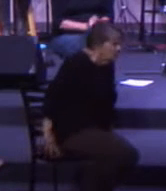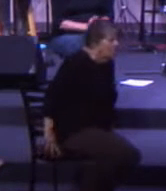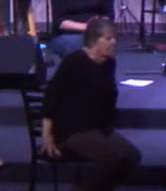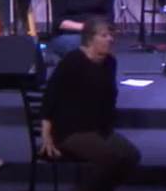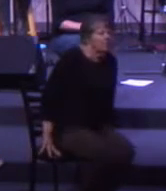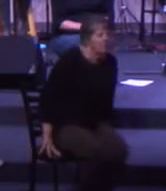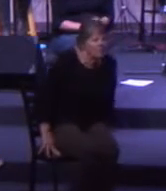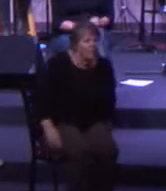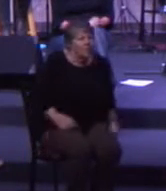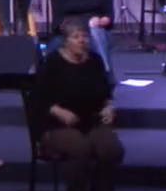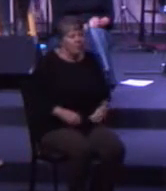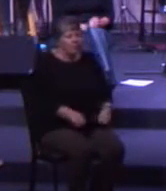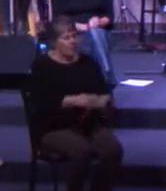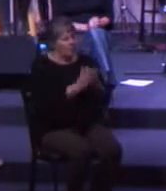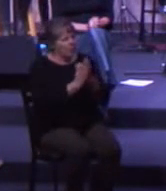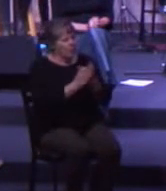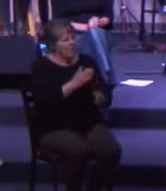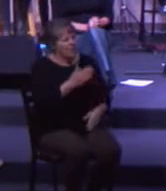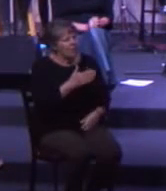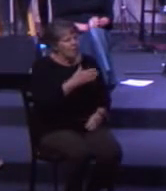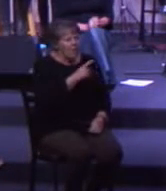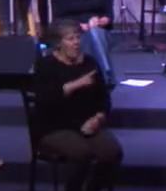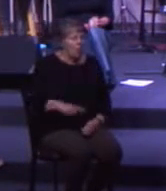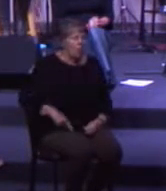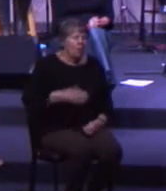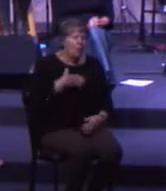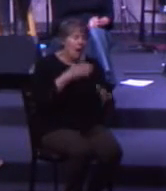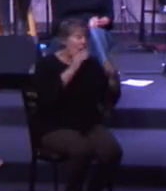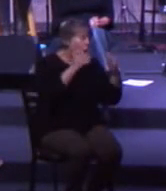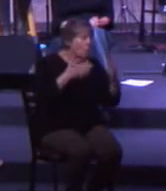And Lord, my hope and my request is that every one of us,